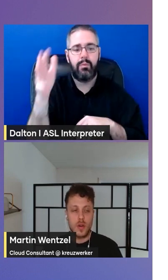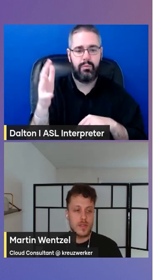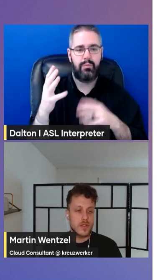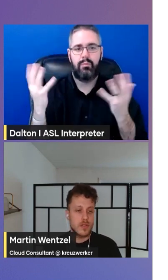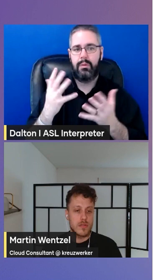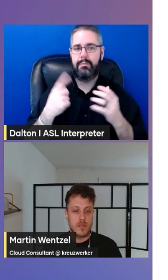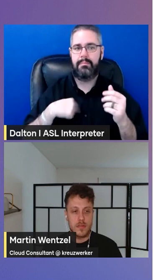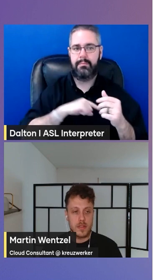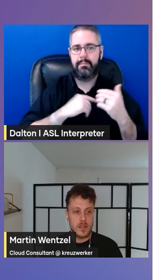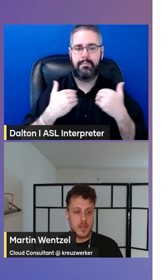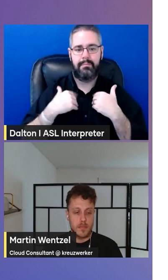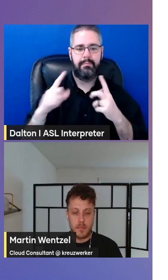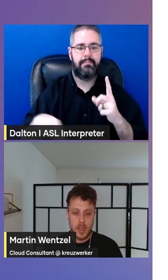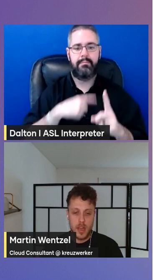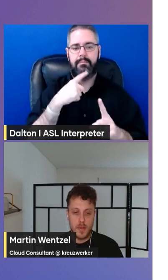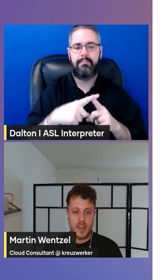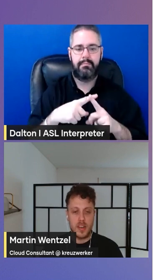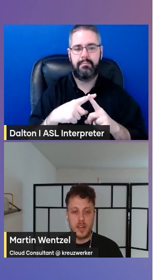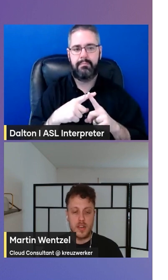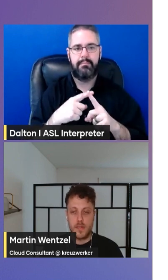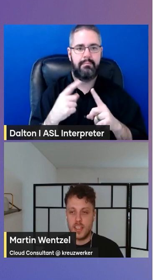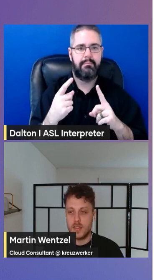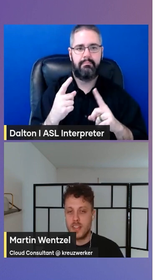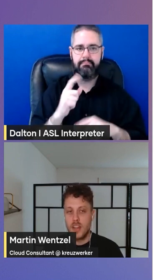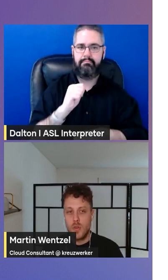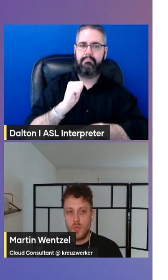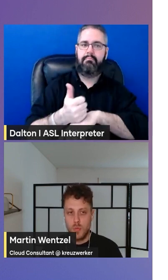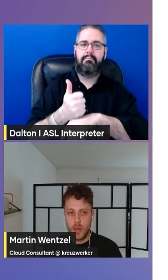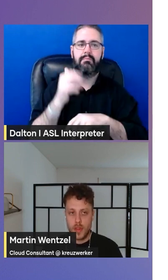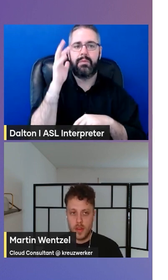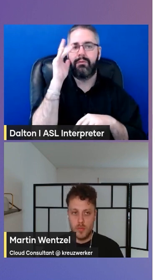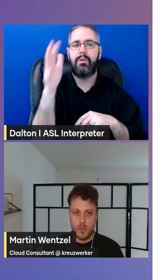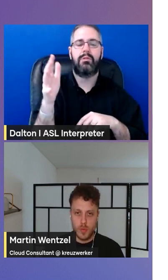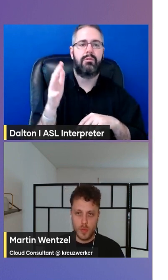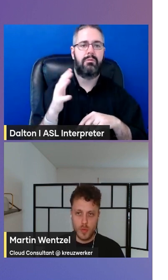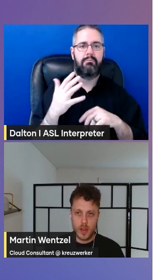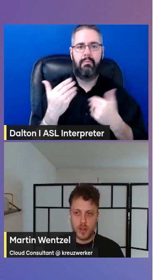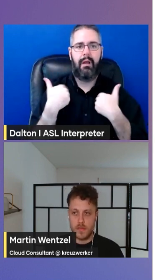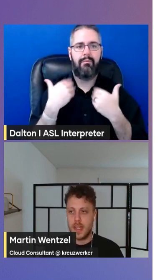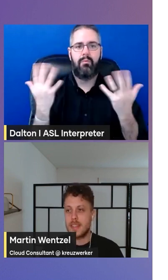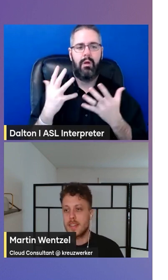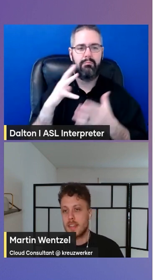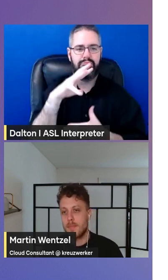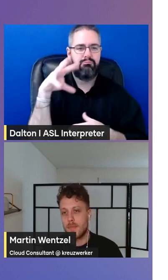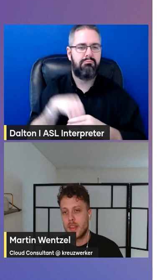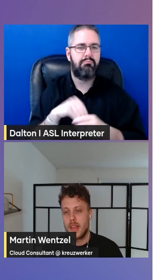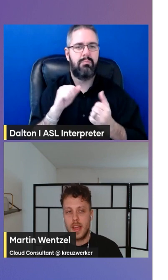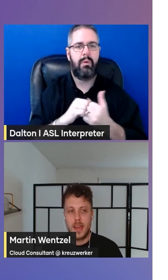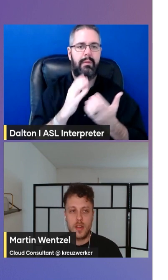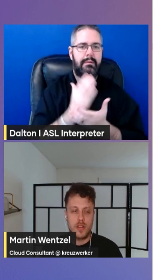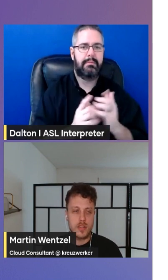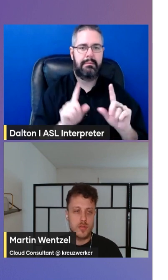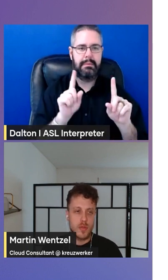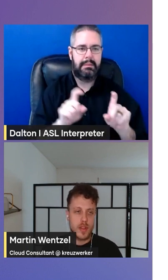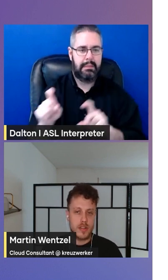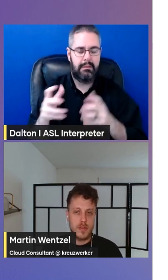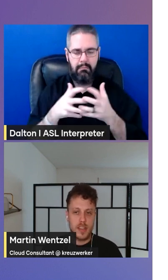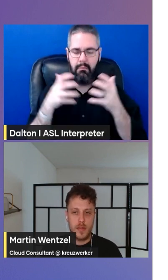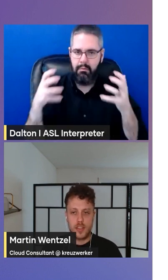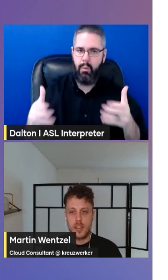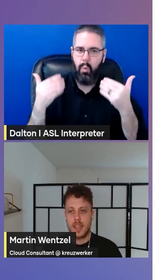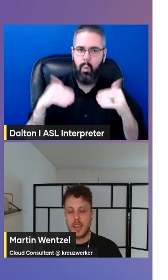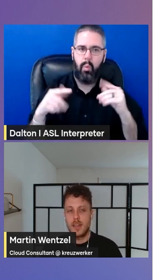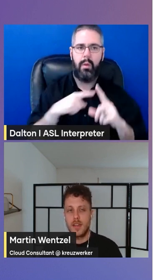and also implementing new features without a lot of testing, and also without